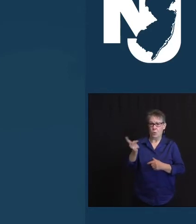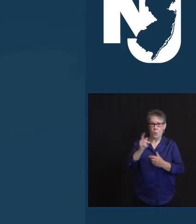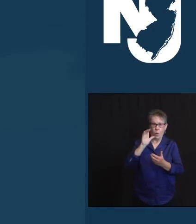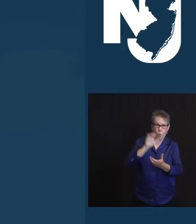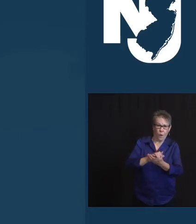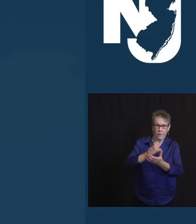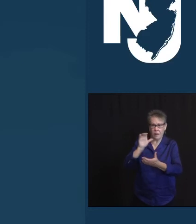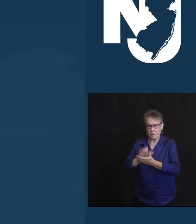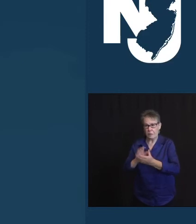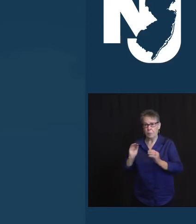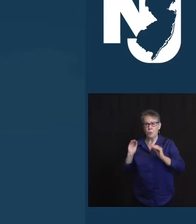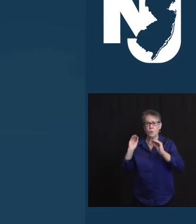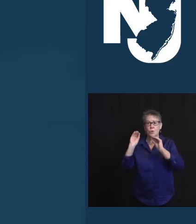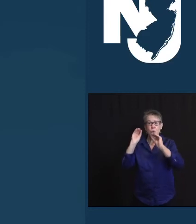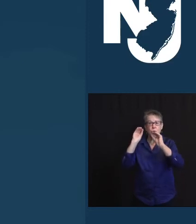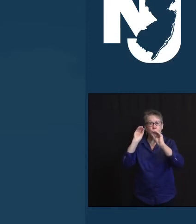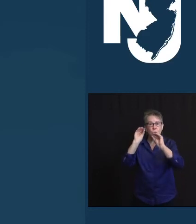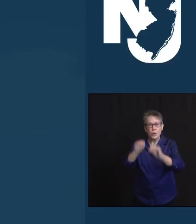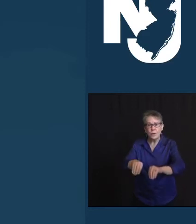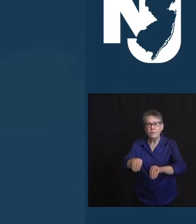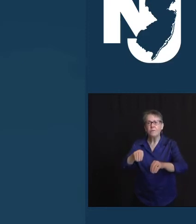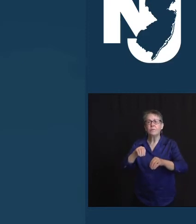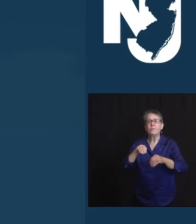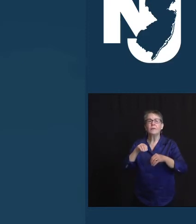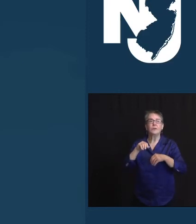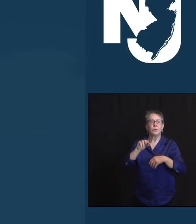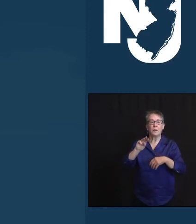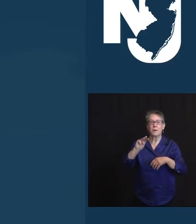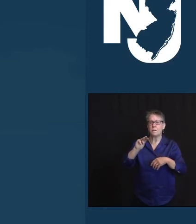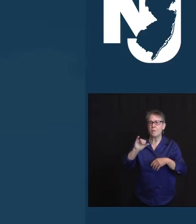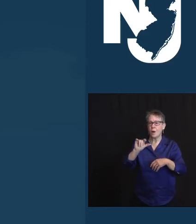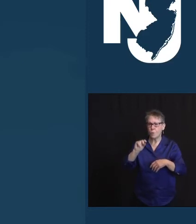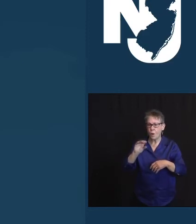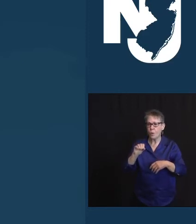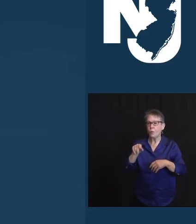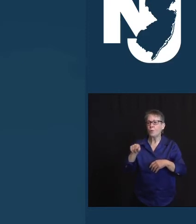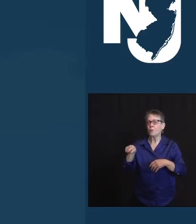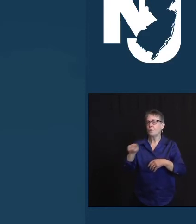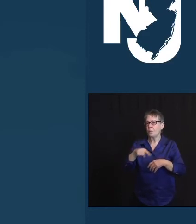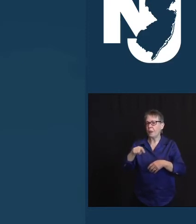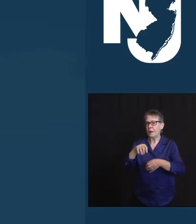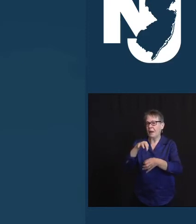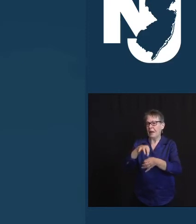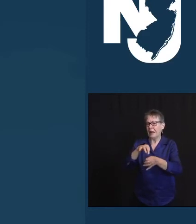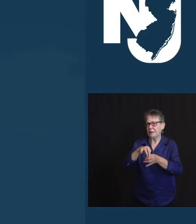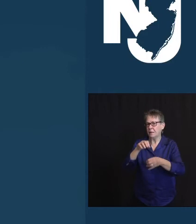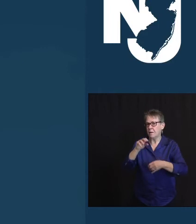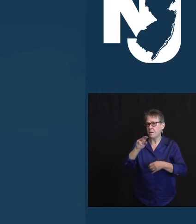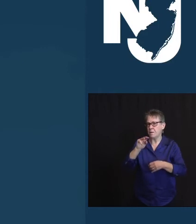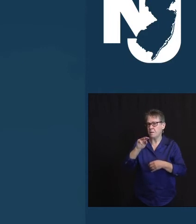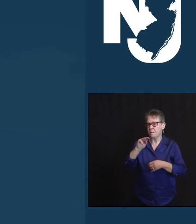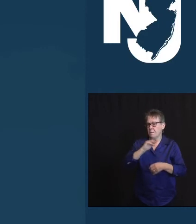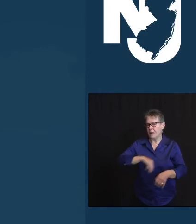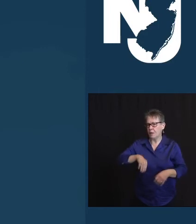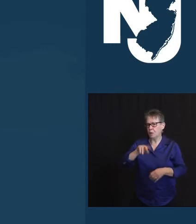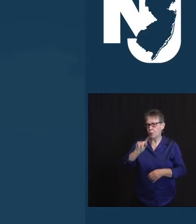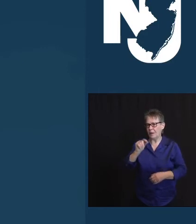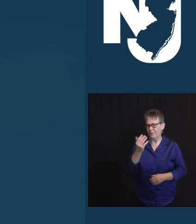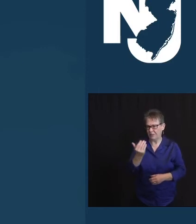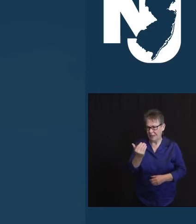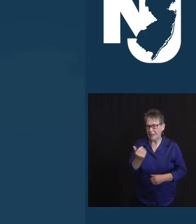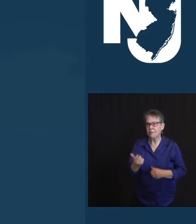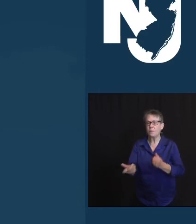in 2001 and was elected mayor in 2015 and again in 2019. I